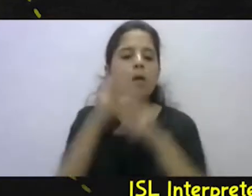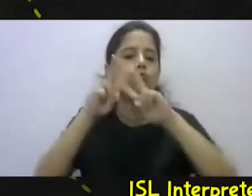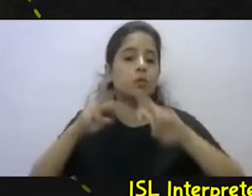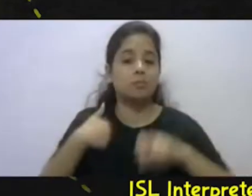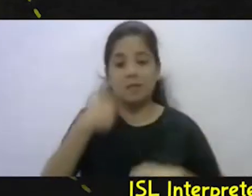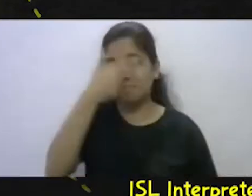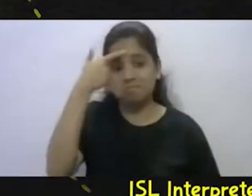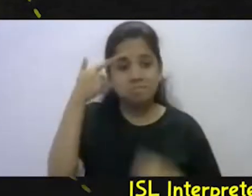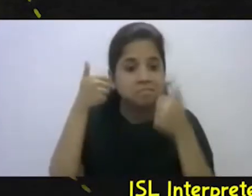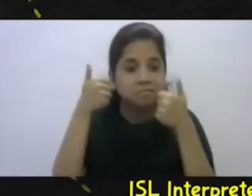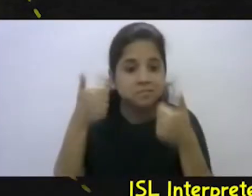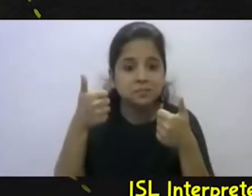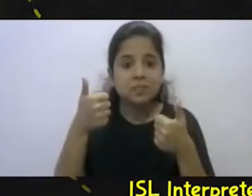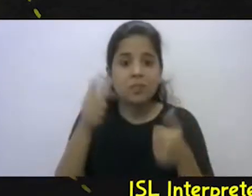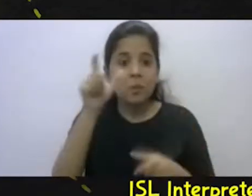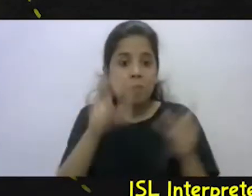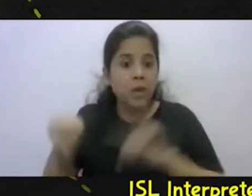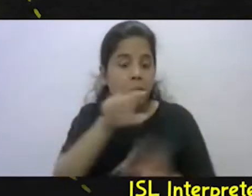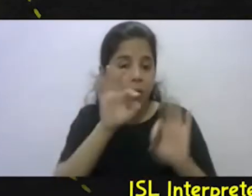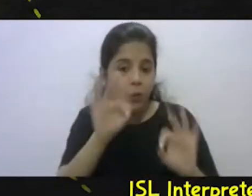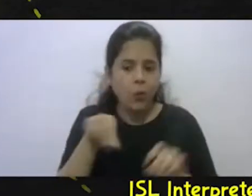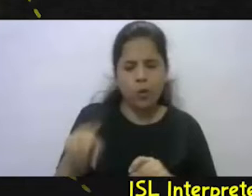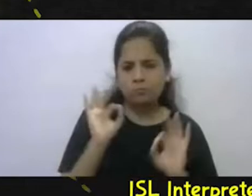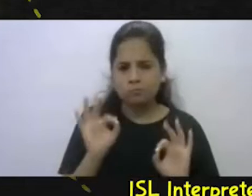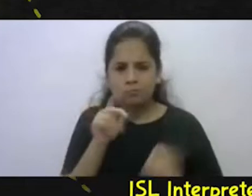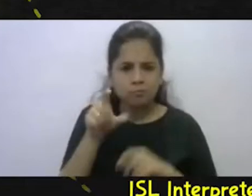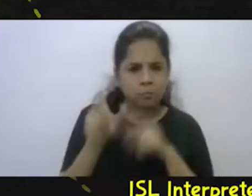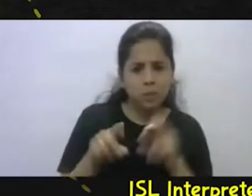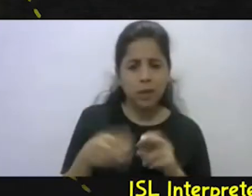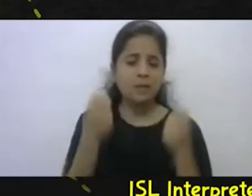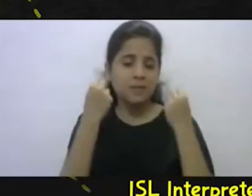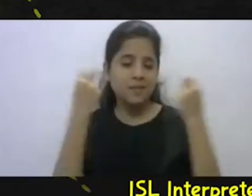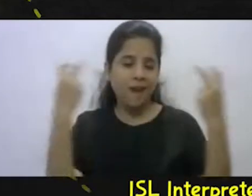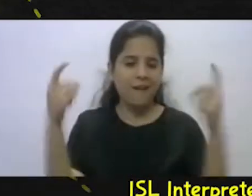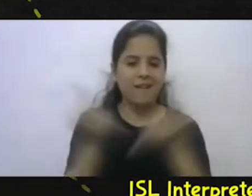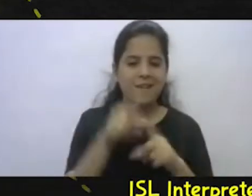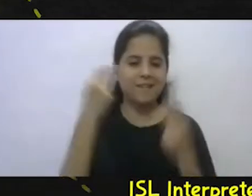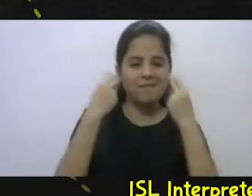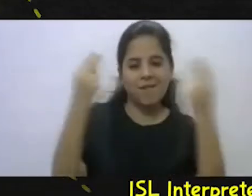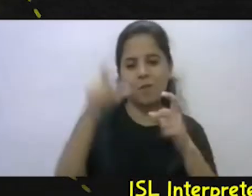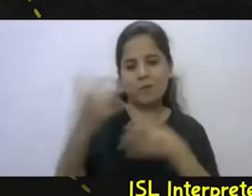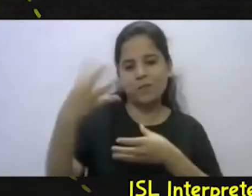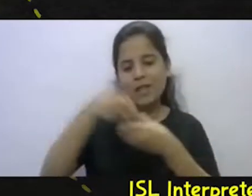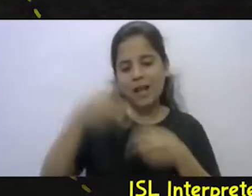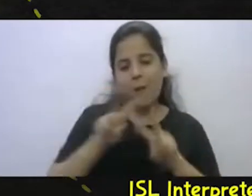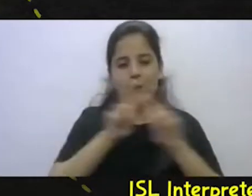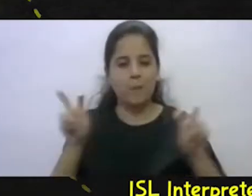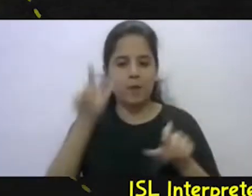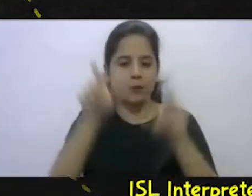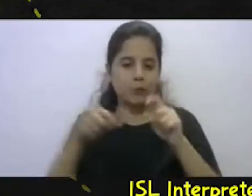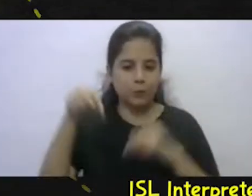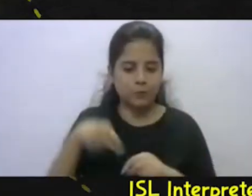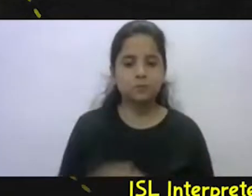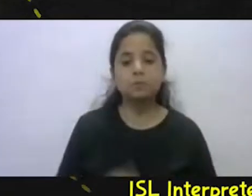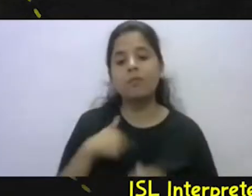to have such talented, incredible, brilliant, show-stopping, and all-around superstar panelists on the panel with here today. Let me start